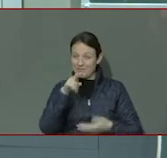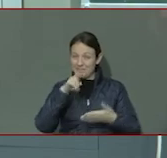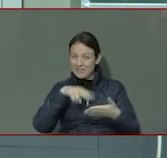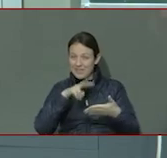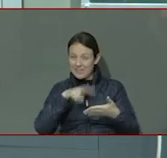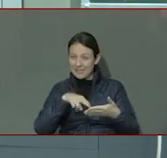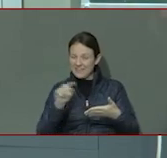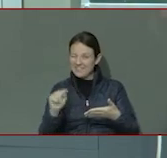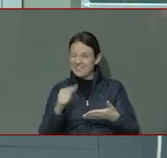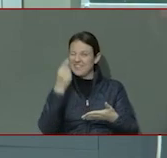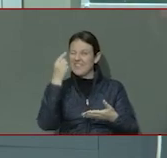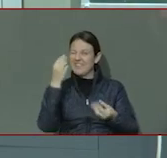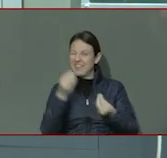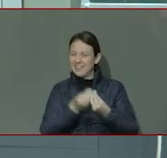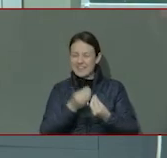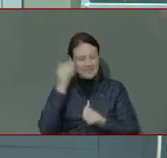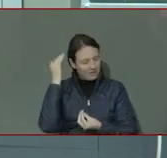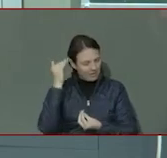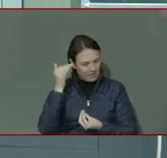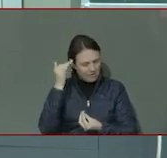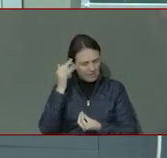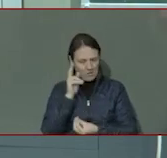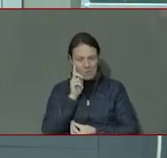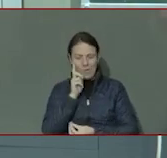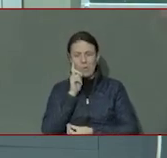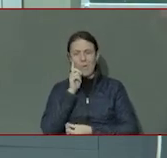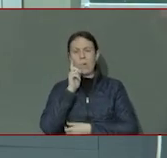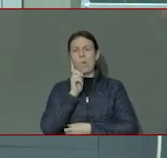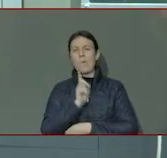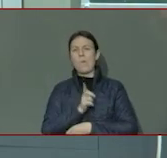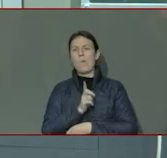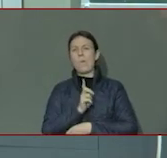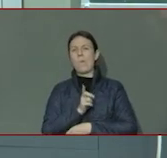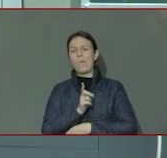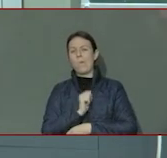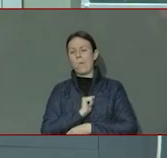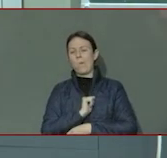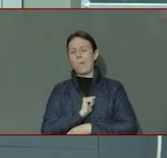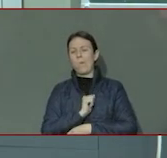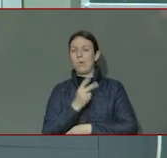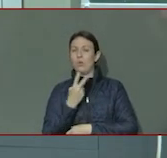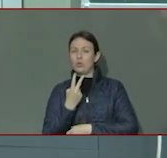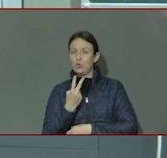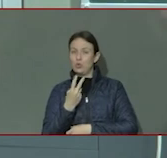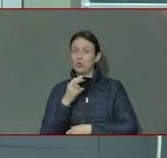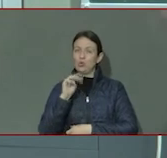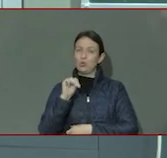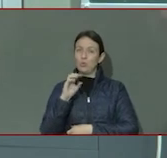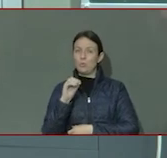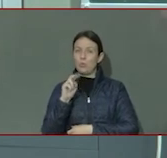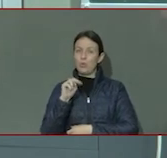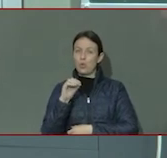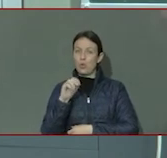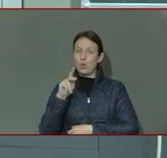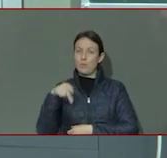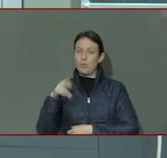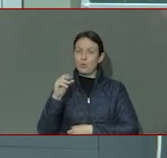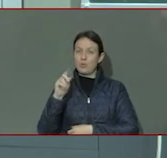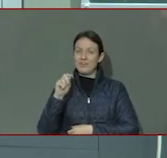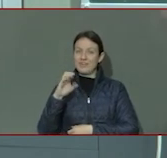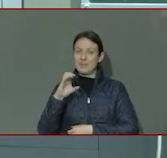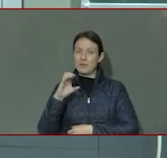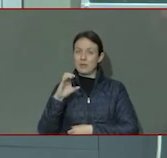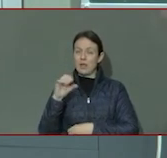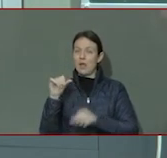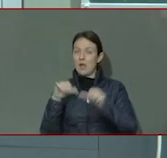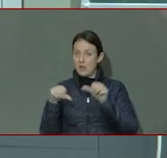thing you had to notice was two monoprotic acids And then